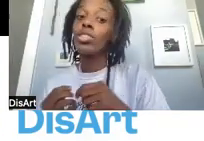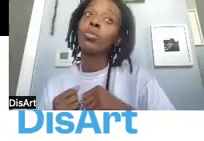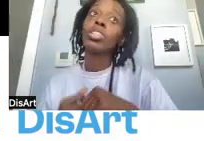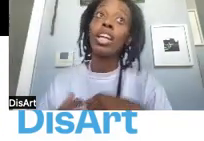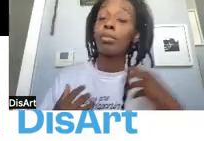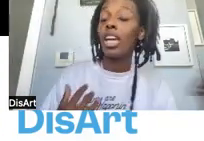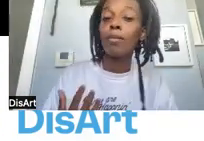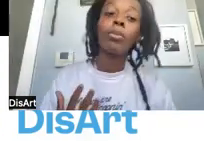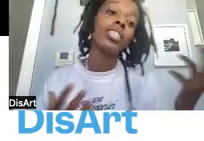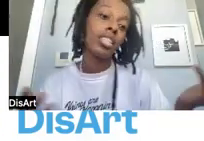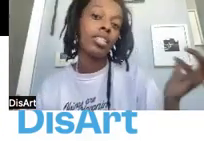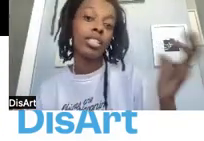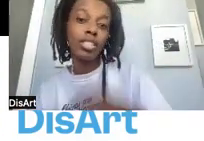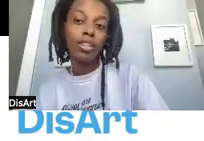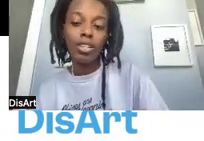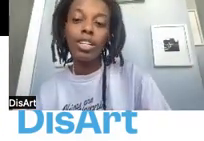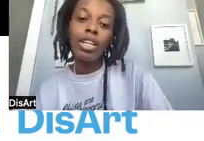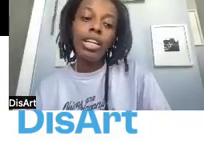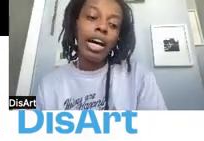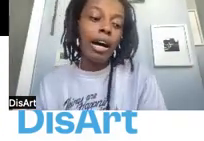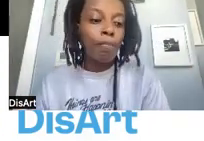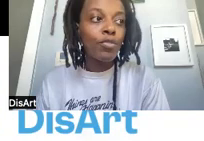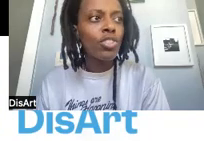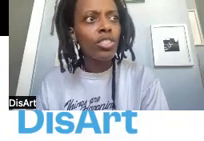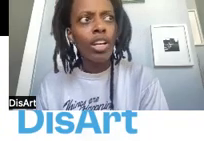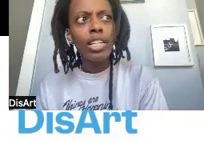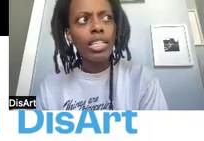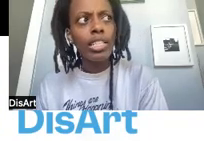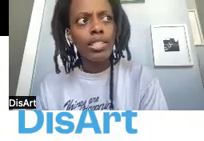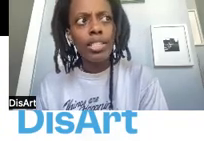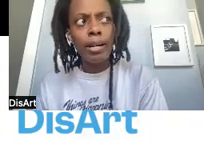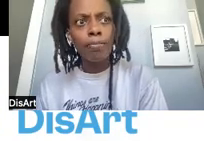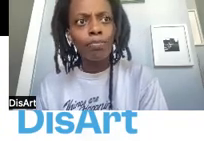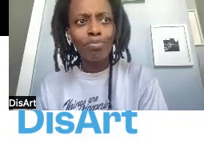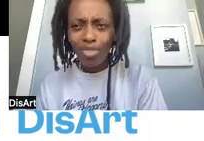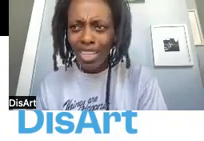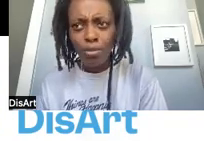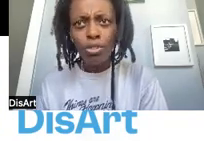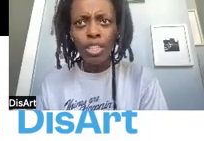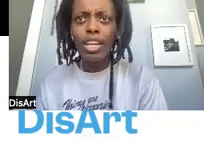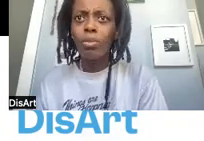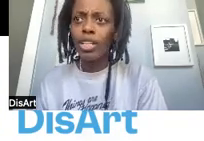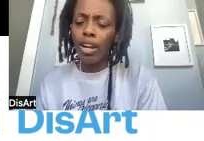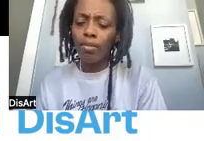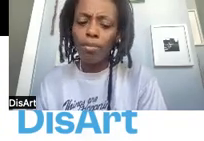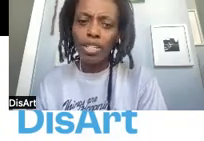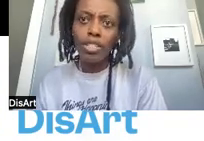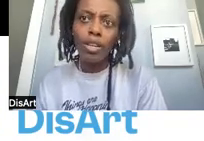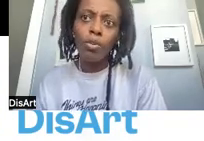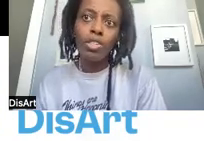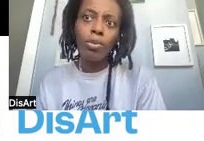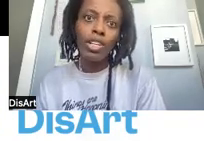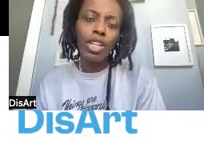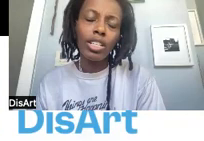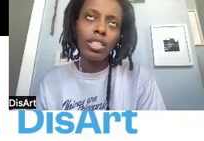exhibition or whether it's within an application process, et cetera. So Disart is has been doing a lot of work in Grand Rapids.